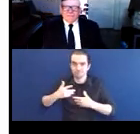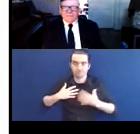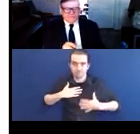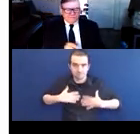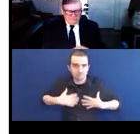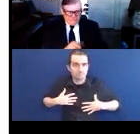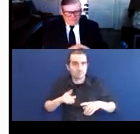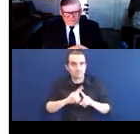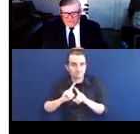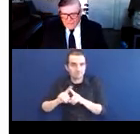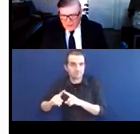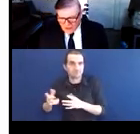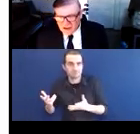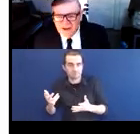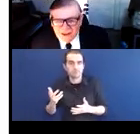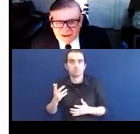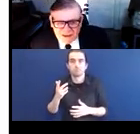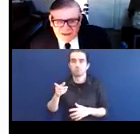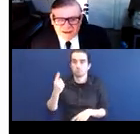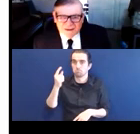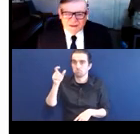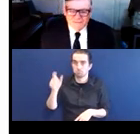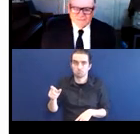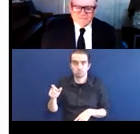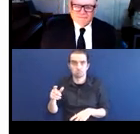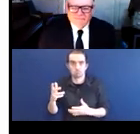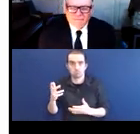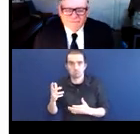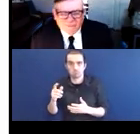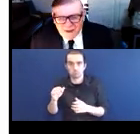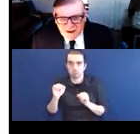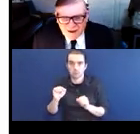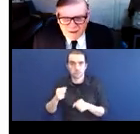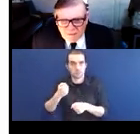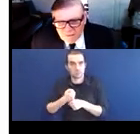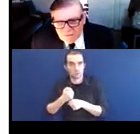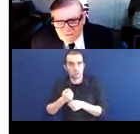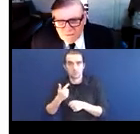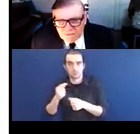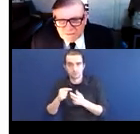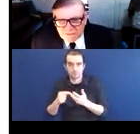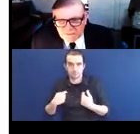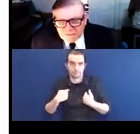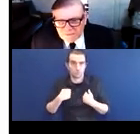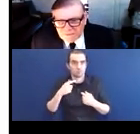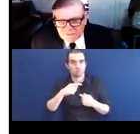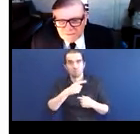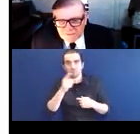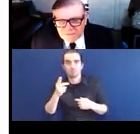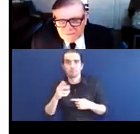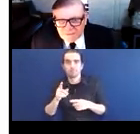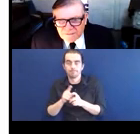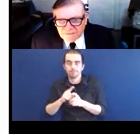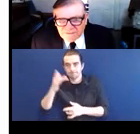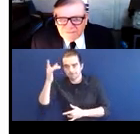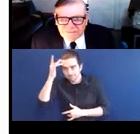as HIV/AIDS. To access their grants, beneficiaries of the disability grant use their smart card issued by SASSA,